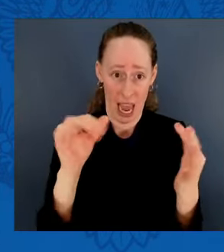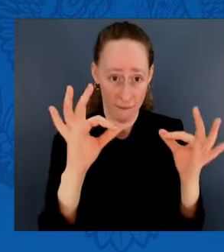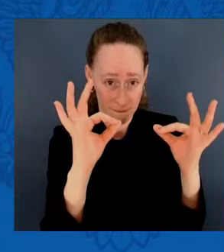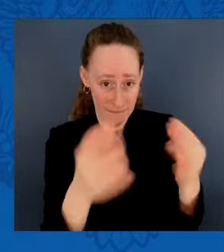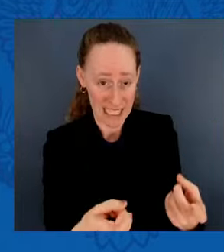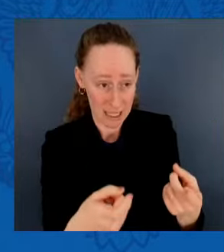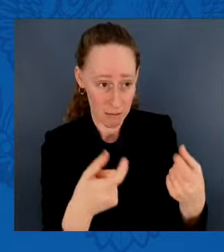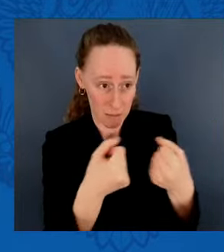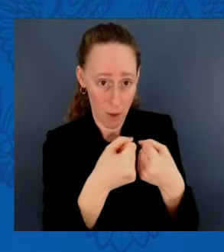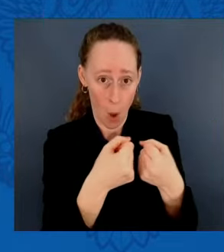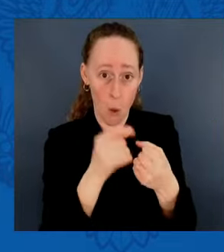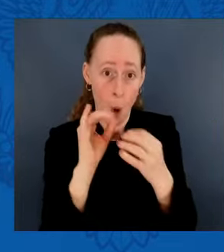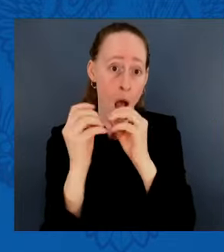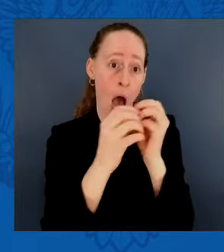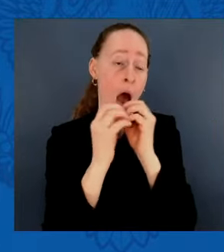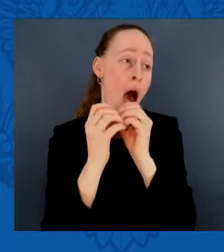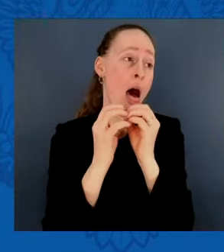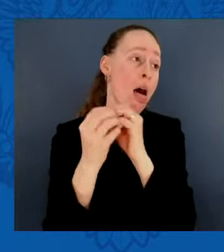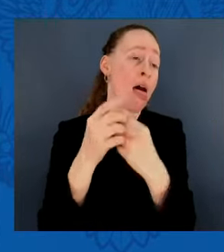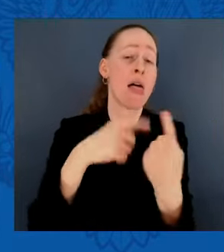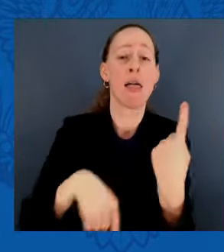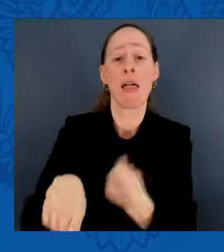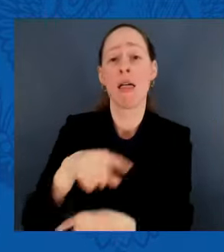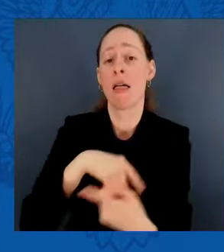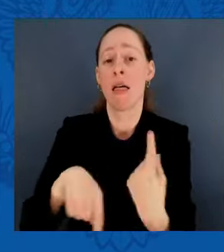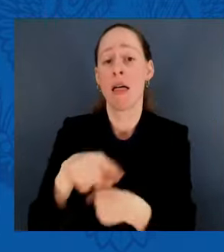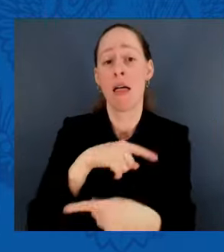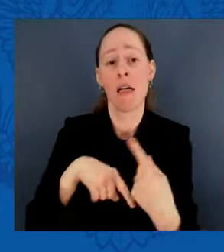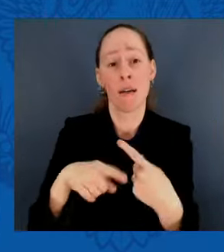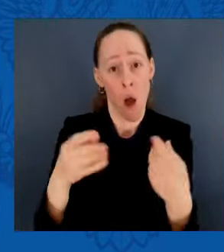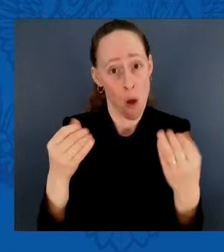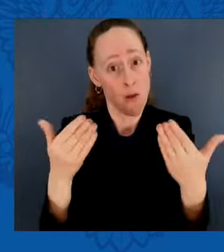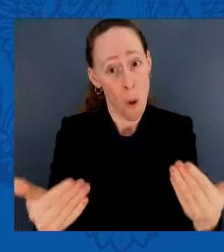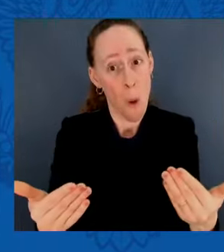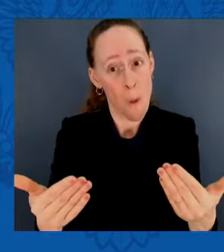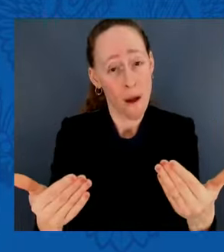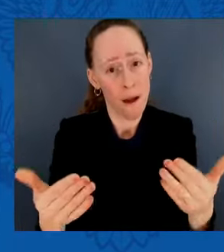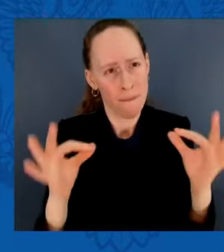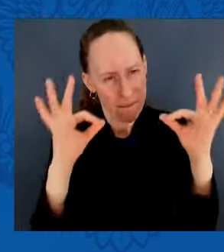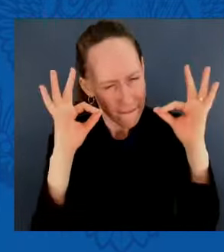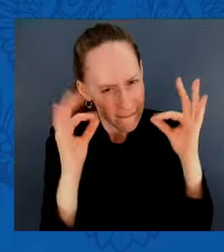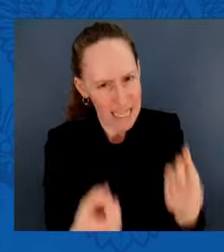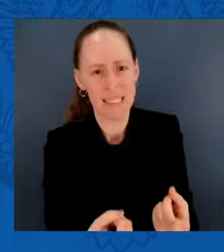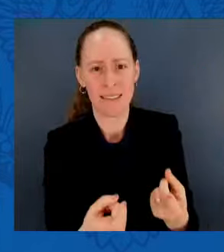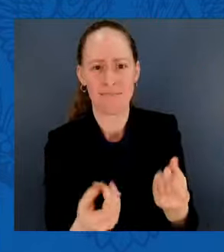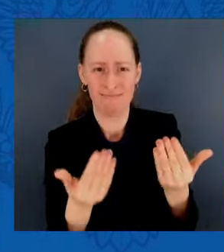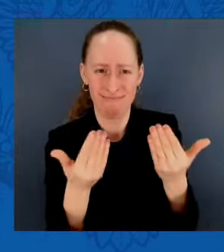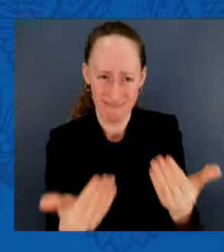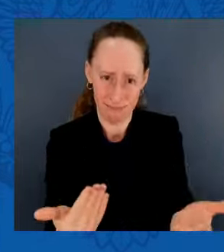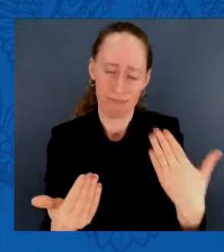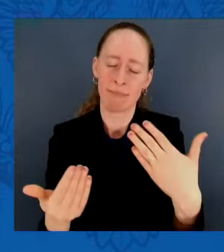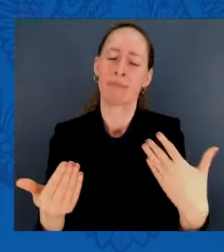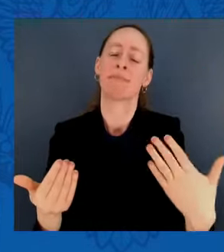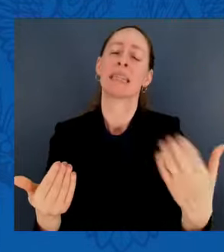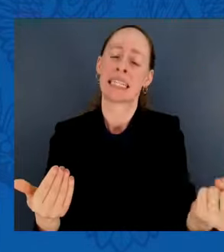I'm ready to fix it. Send me the border bill now.